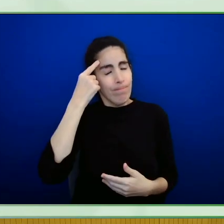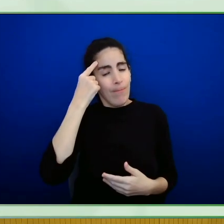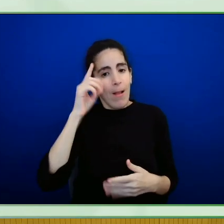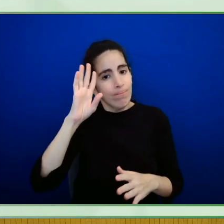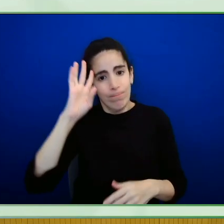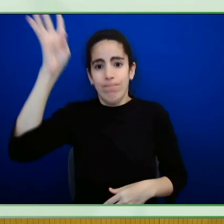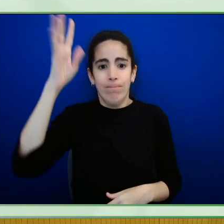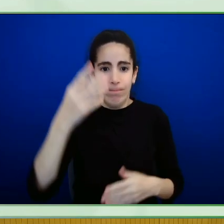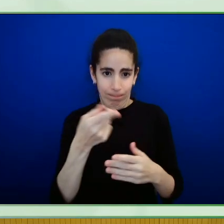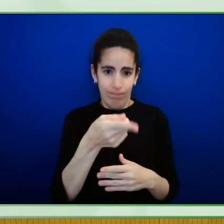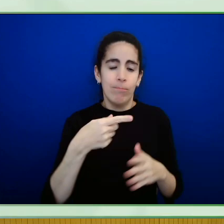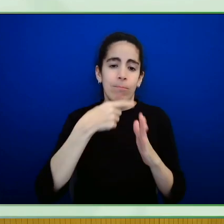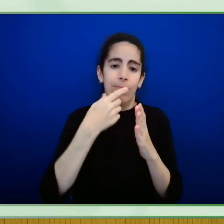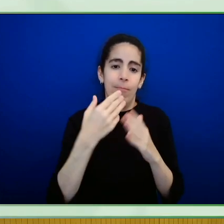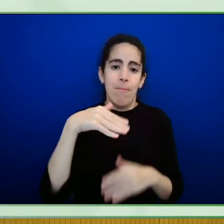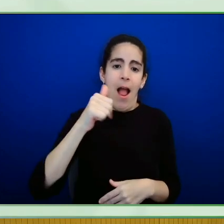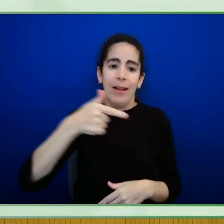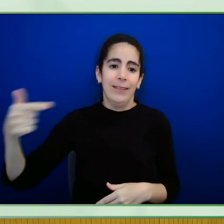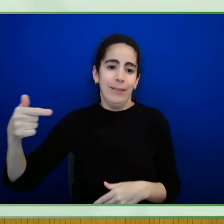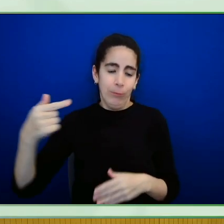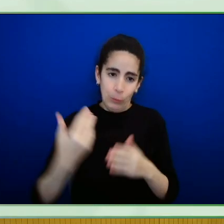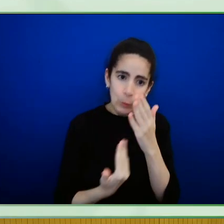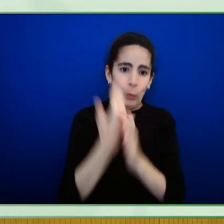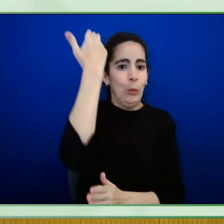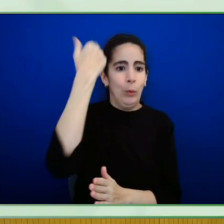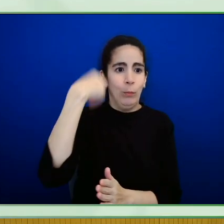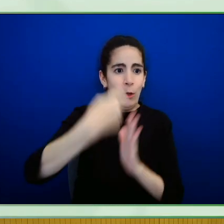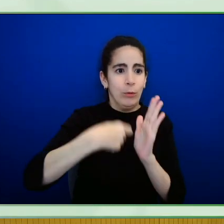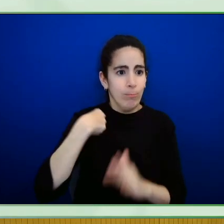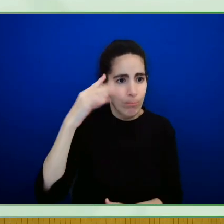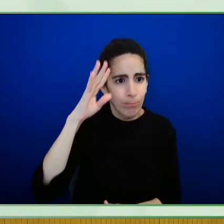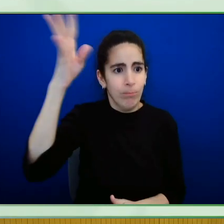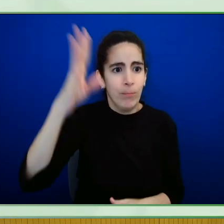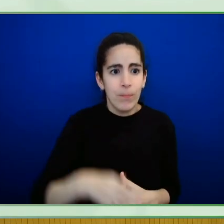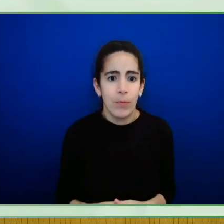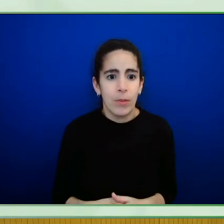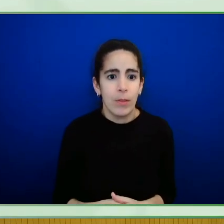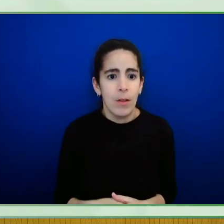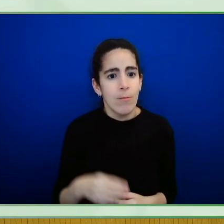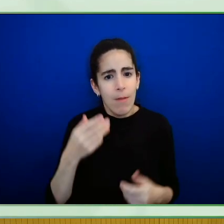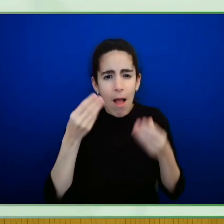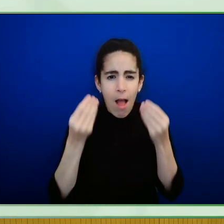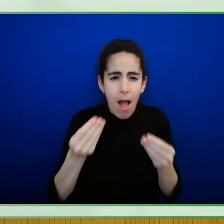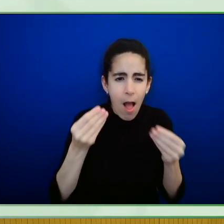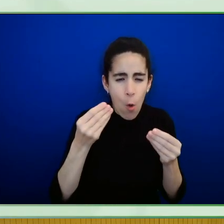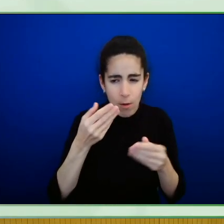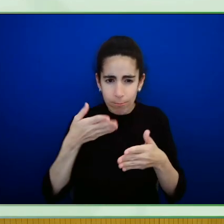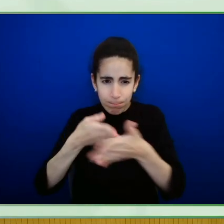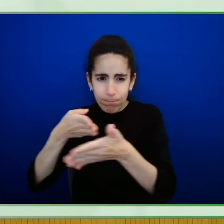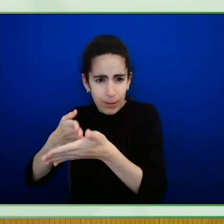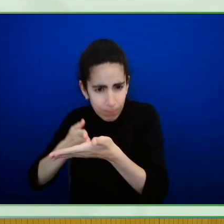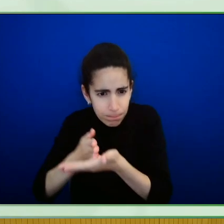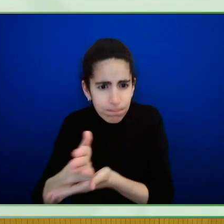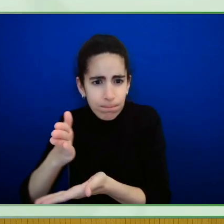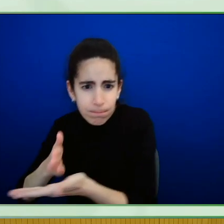barriers. We were making last mile deliveries with handicapped people to people who were in